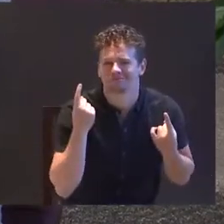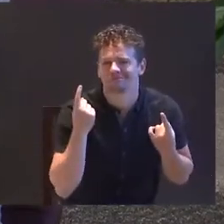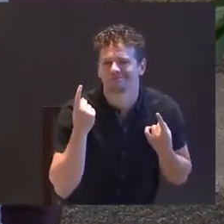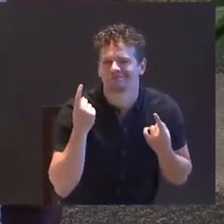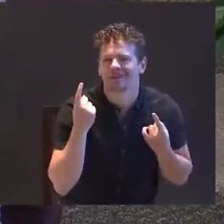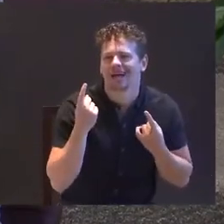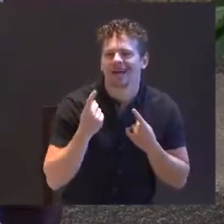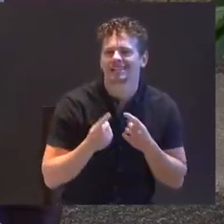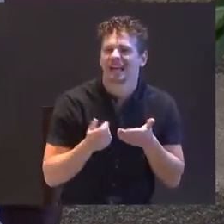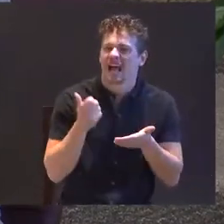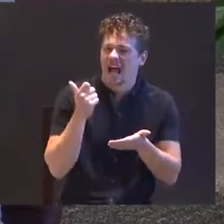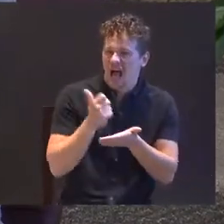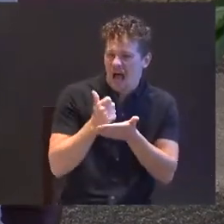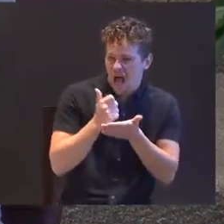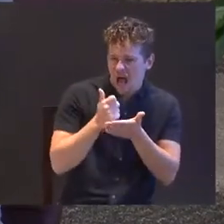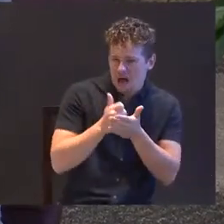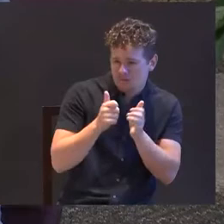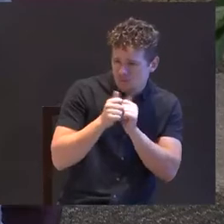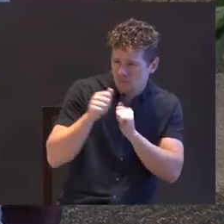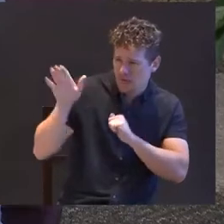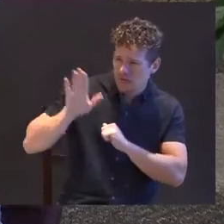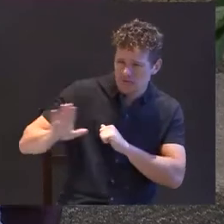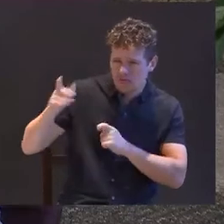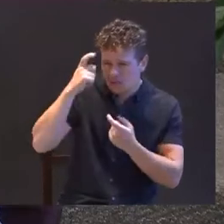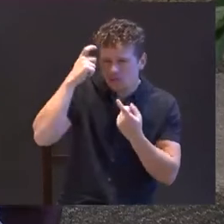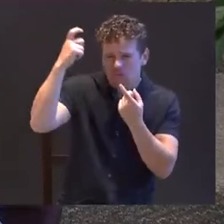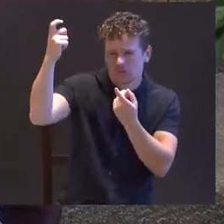dreams. They seek the truth